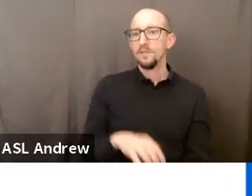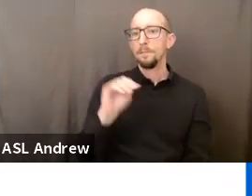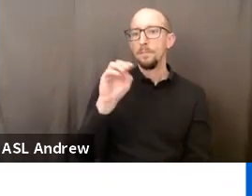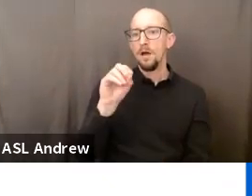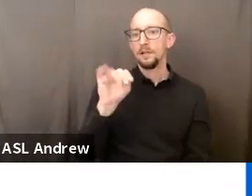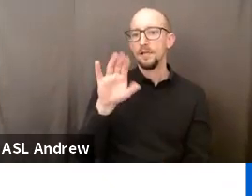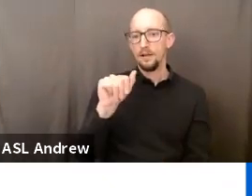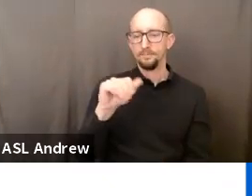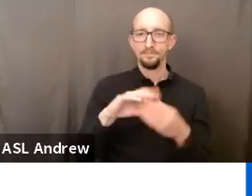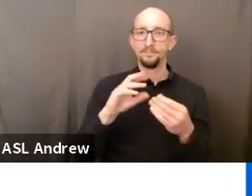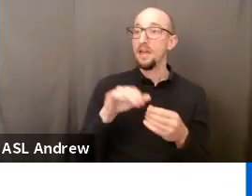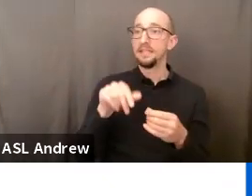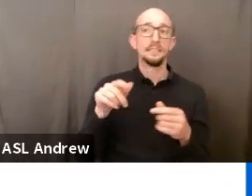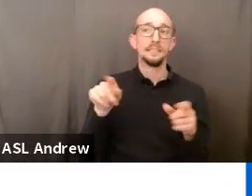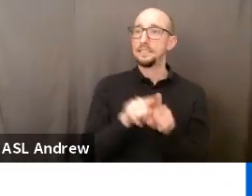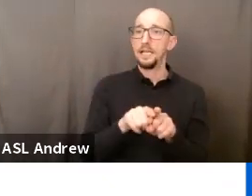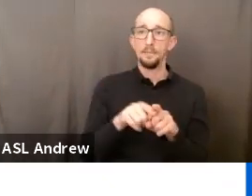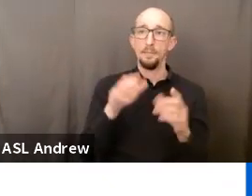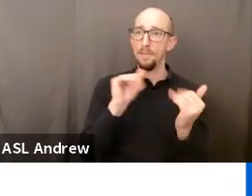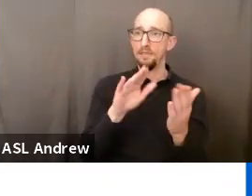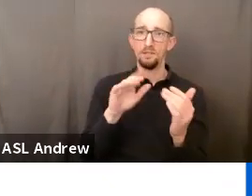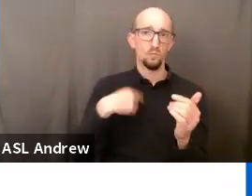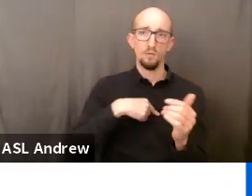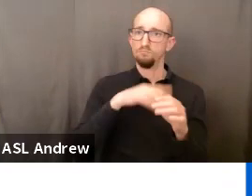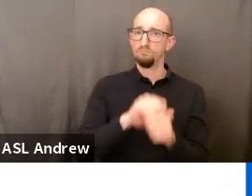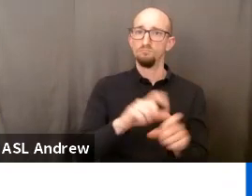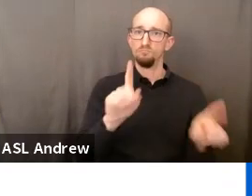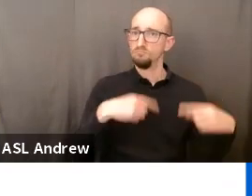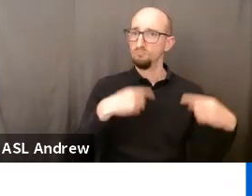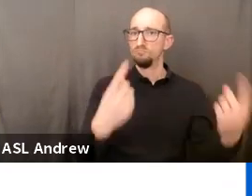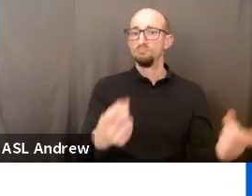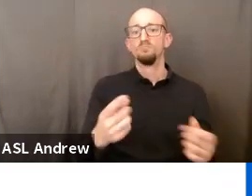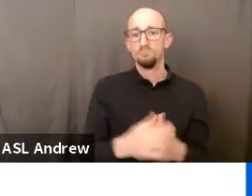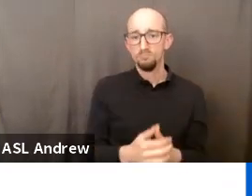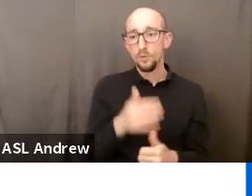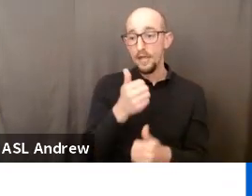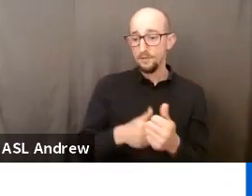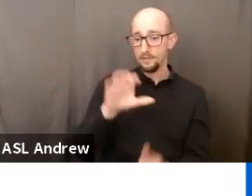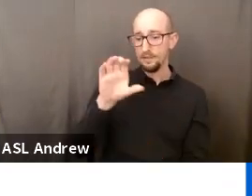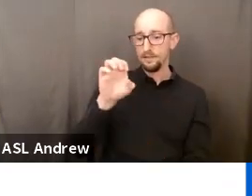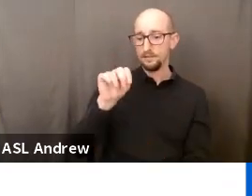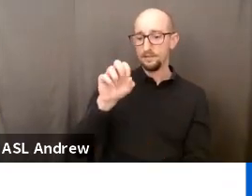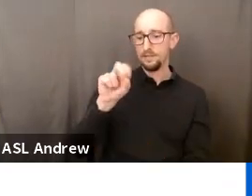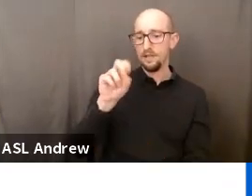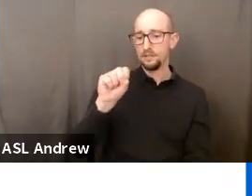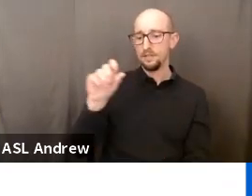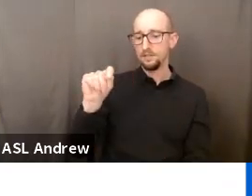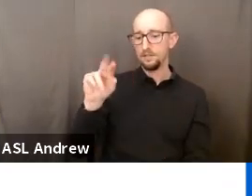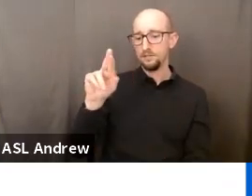methodology that we've been using. So every census tract tier gets an overall